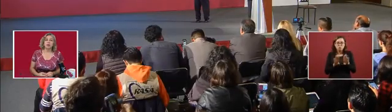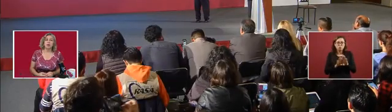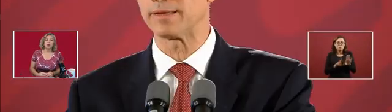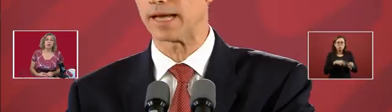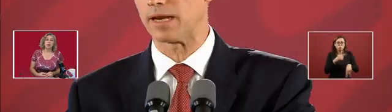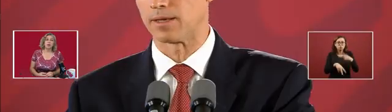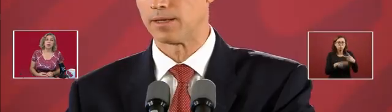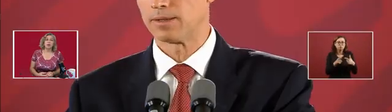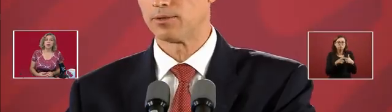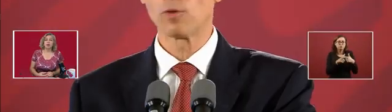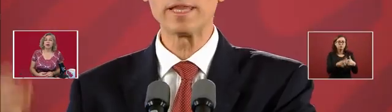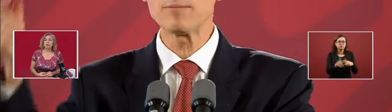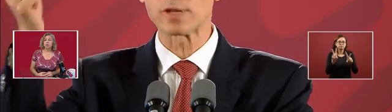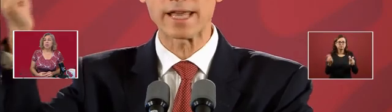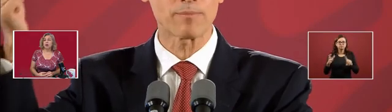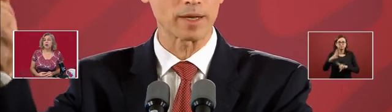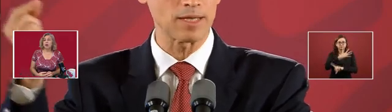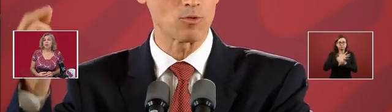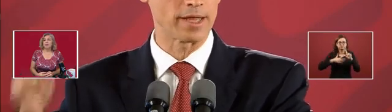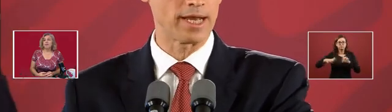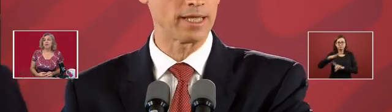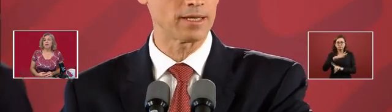numbers. If you say,